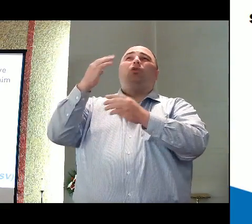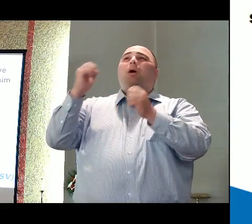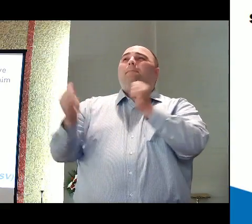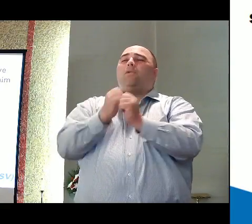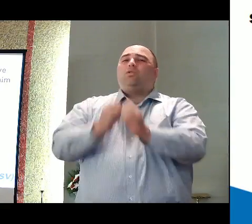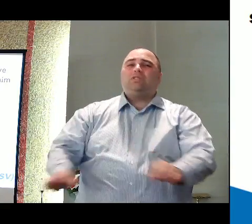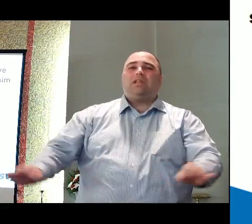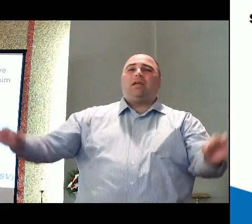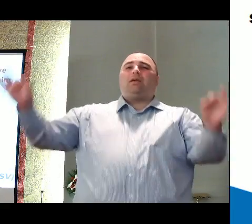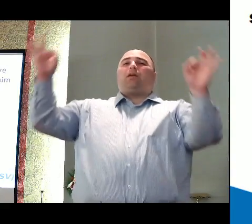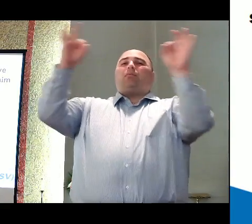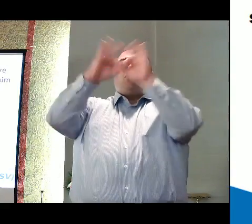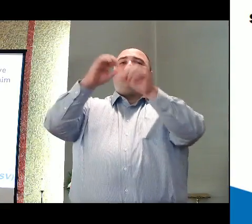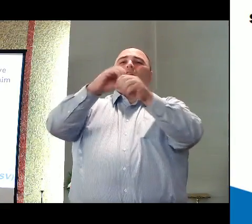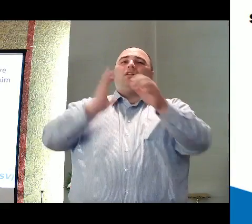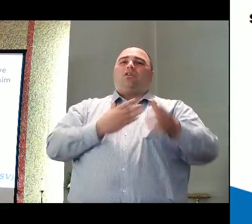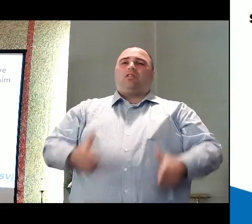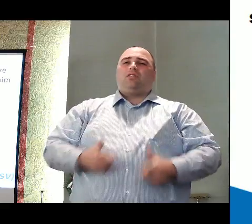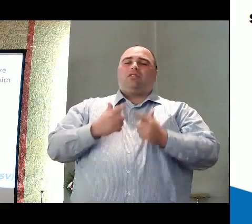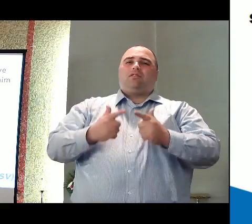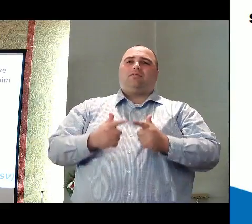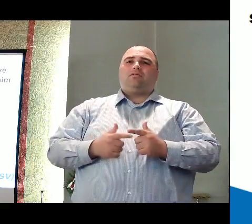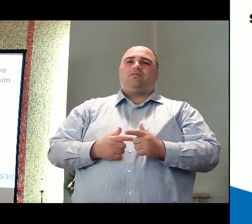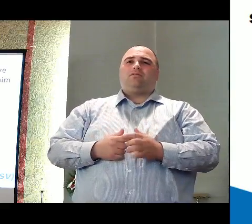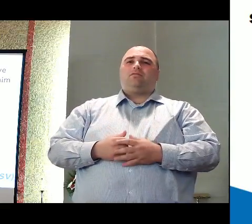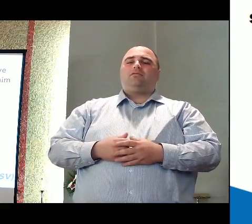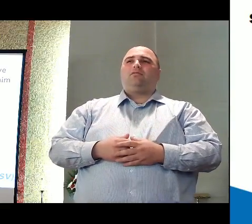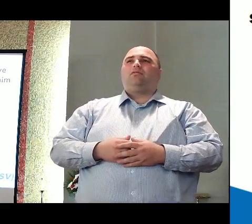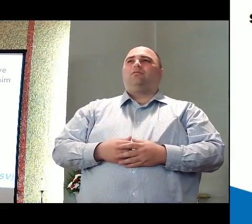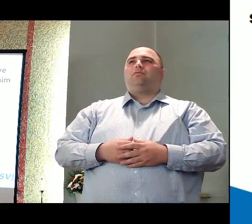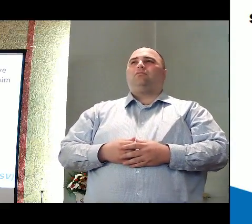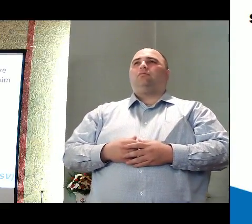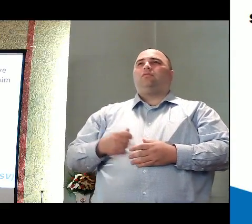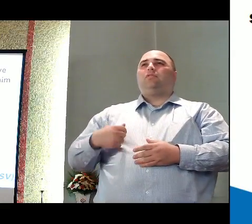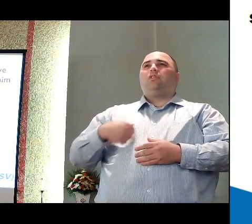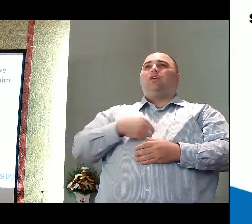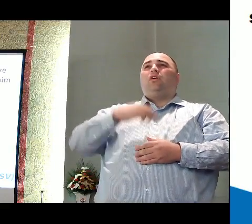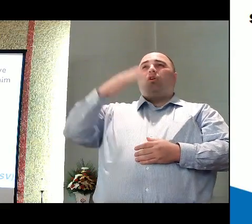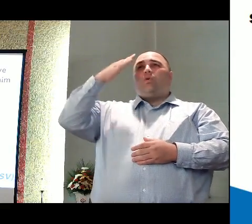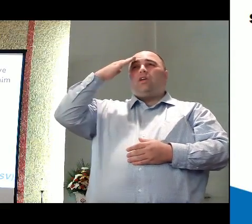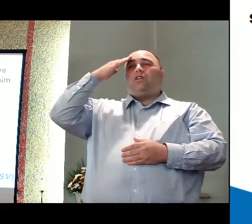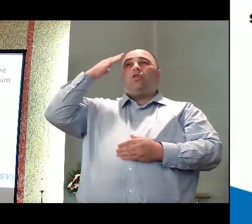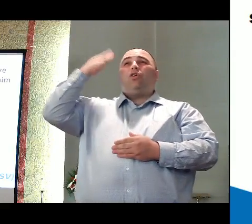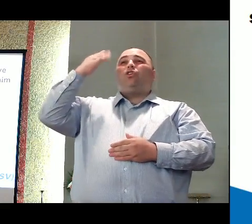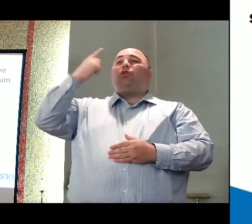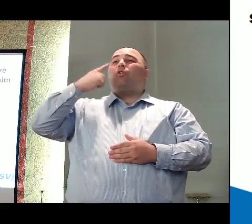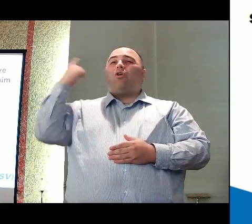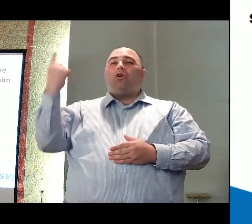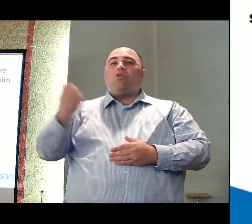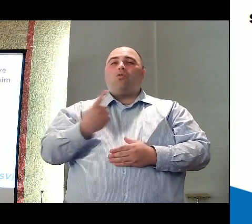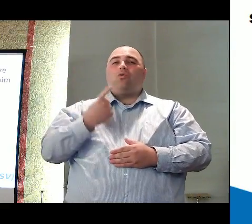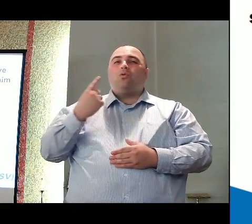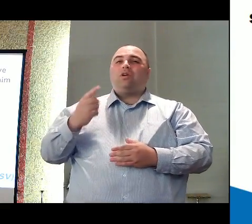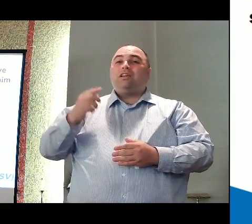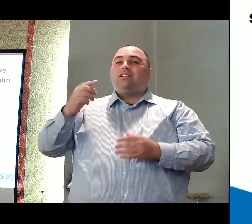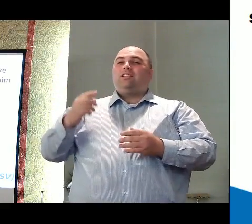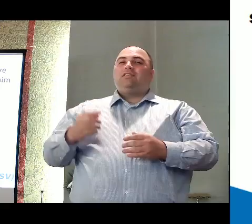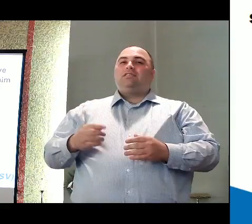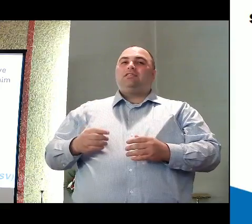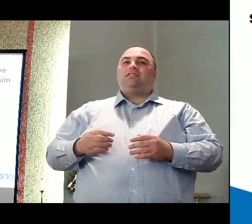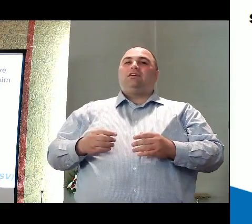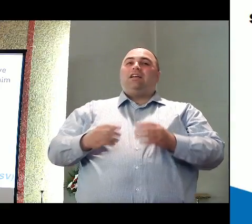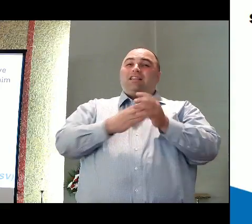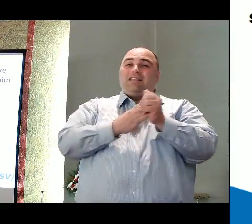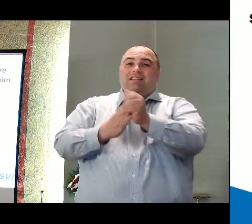things in the world, but you never do that, Lord. You always have us at the forefront of your mind, and you've sent your Son